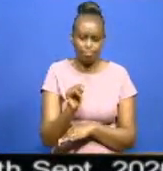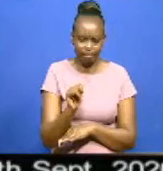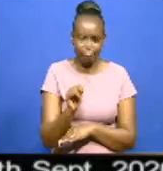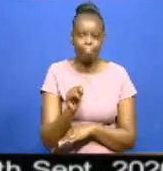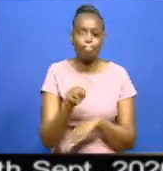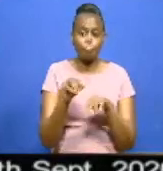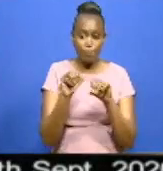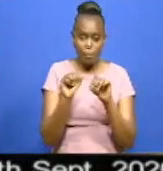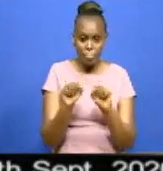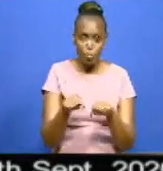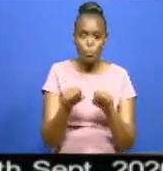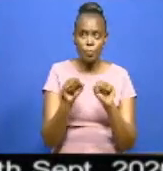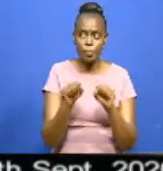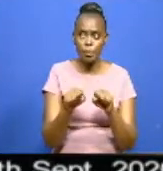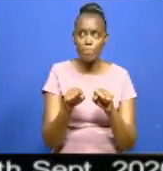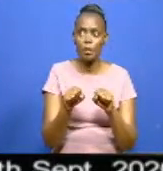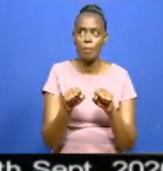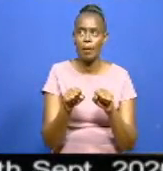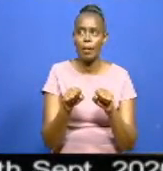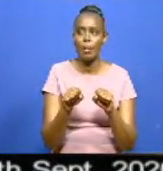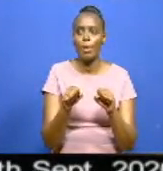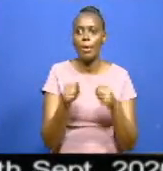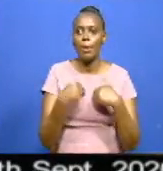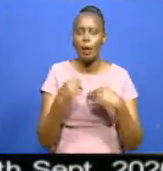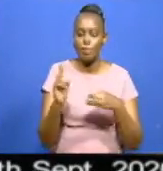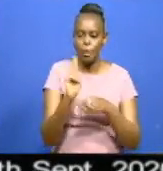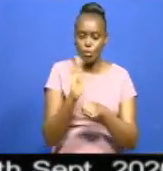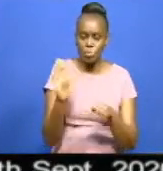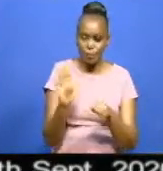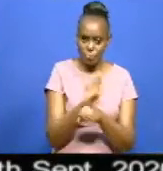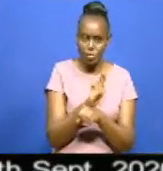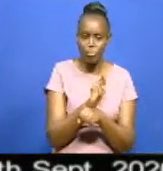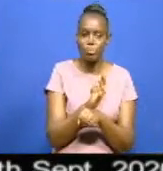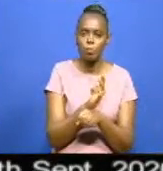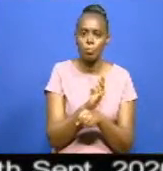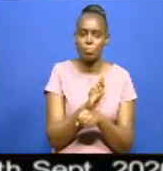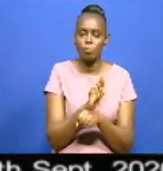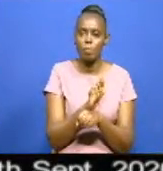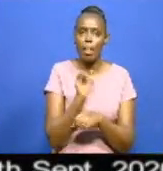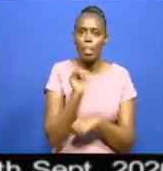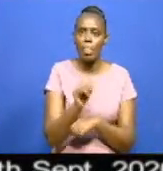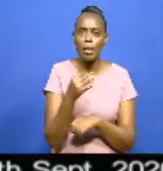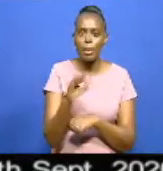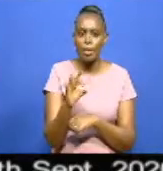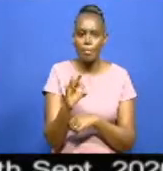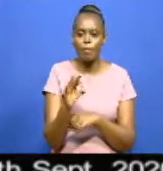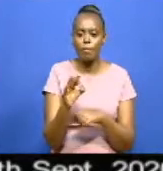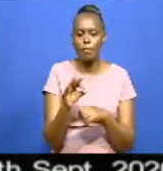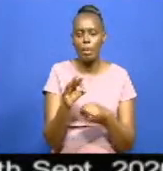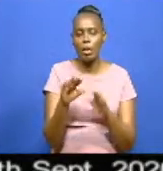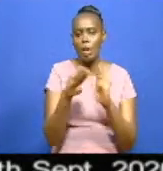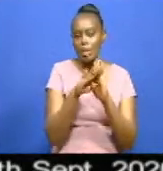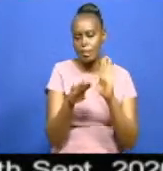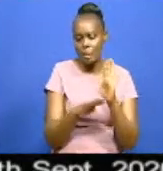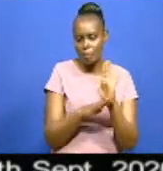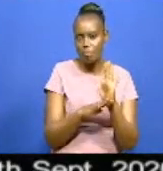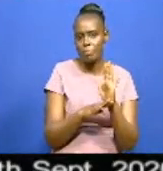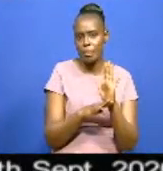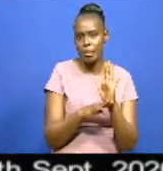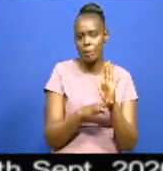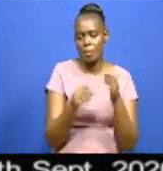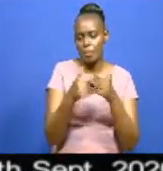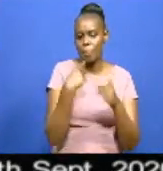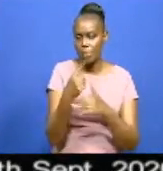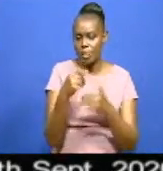would really have been useful that if a statement, as I had